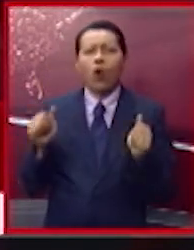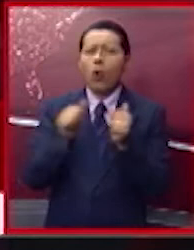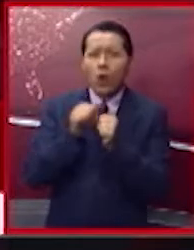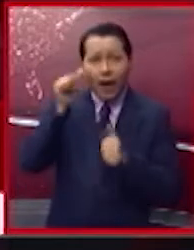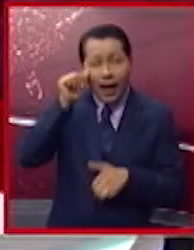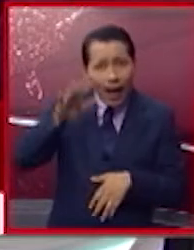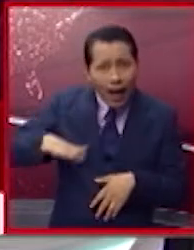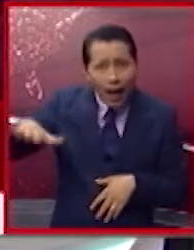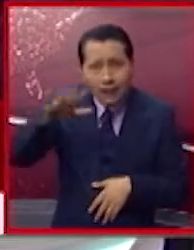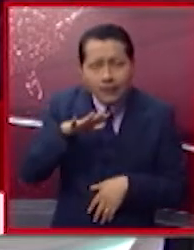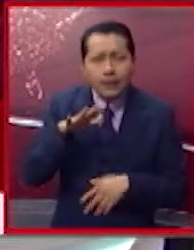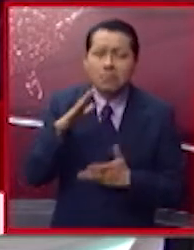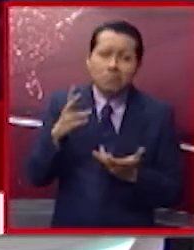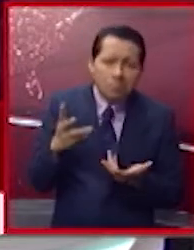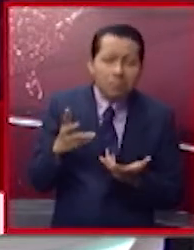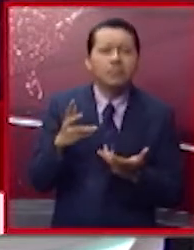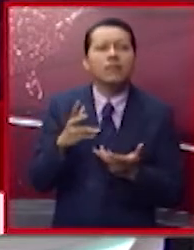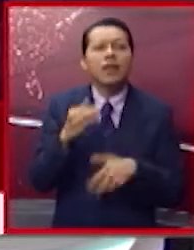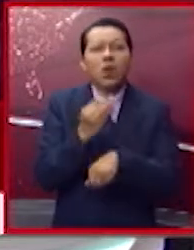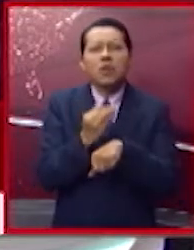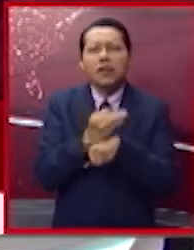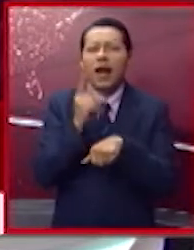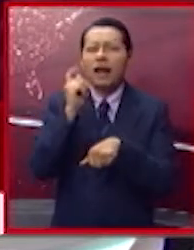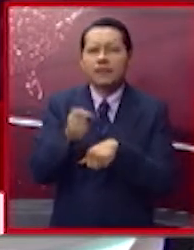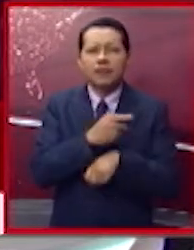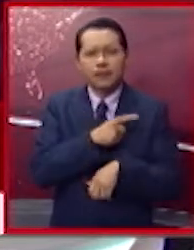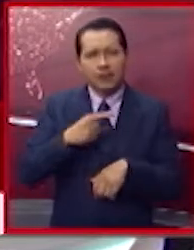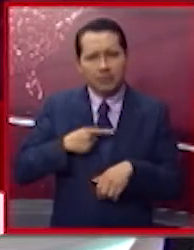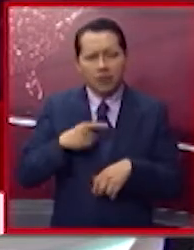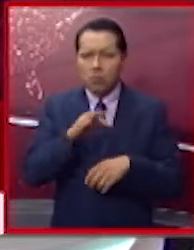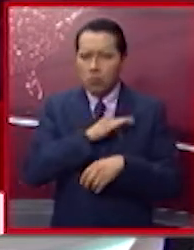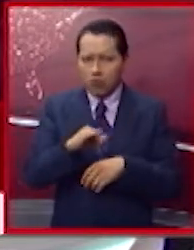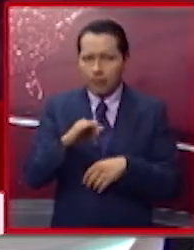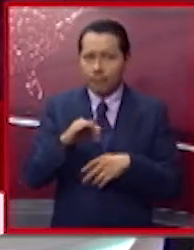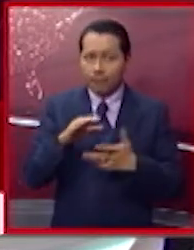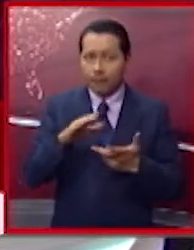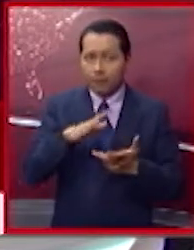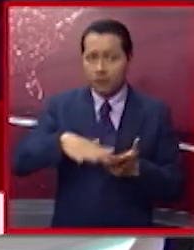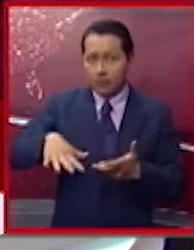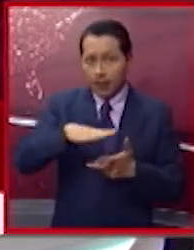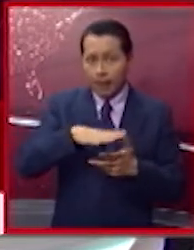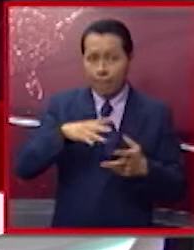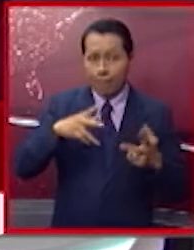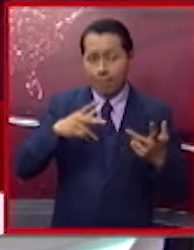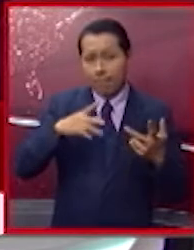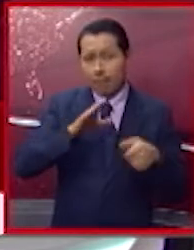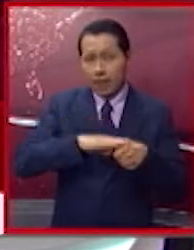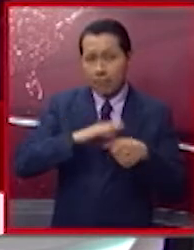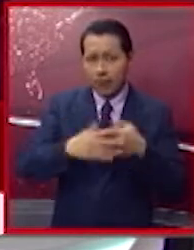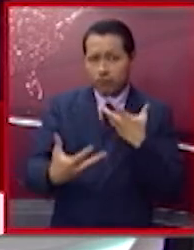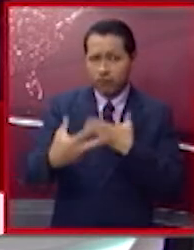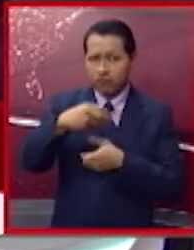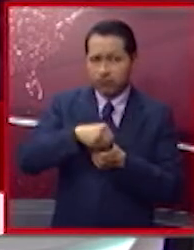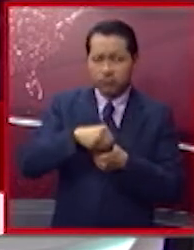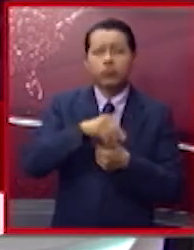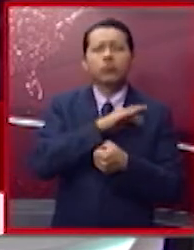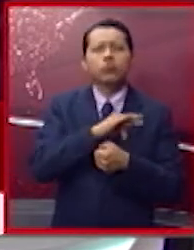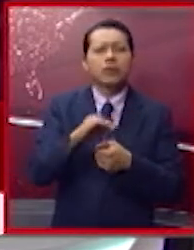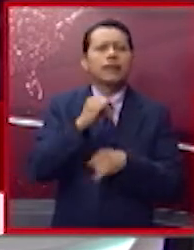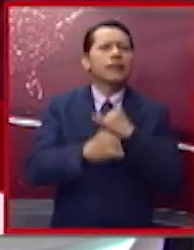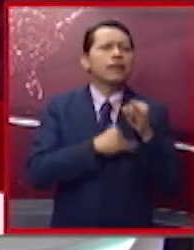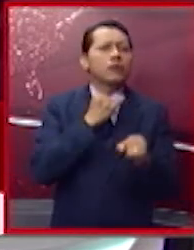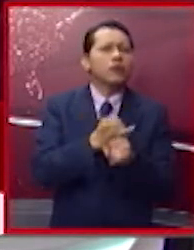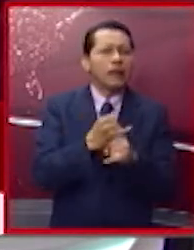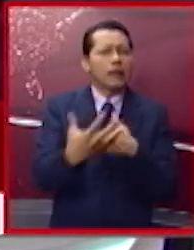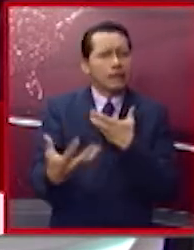think time is now to also focus a little bit more on domestic integration, a little bit less on international